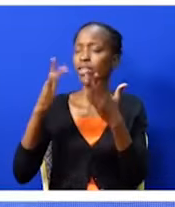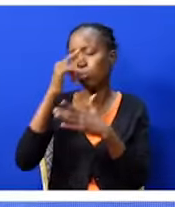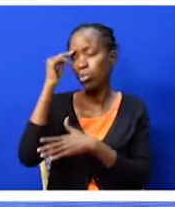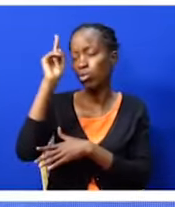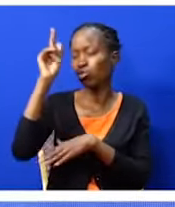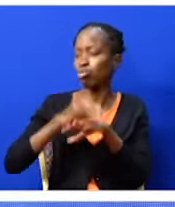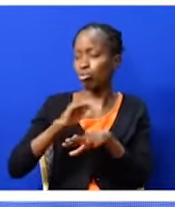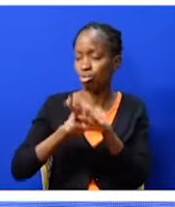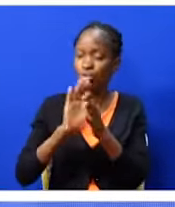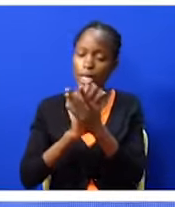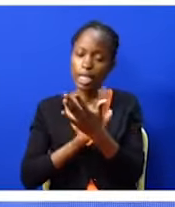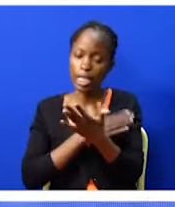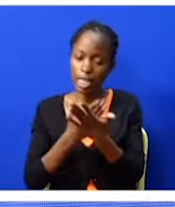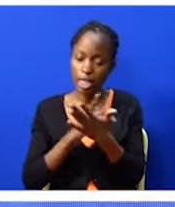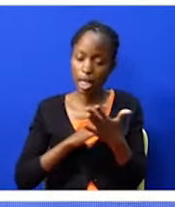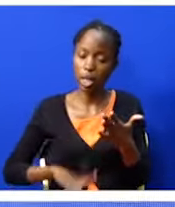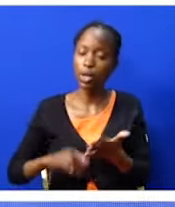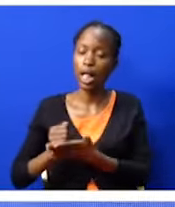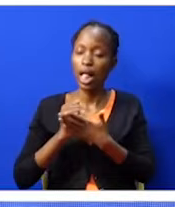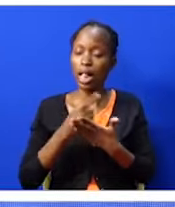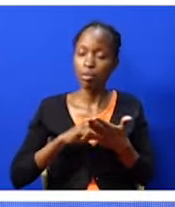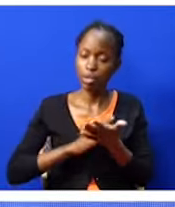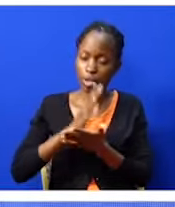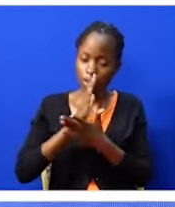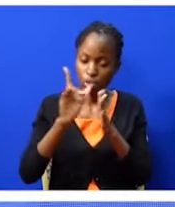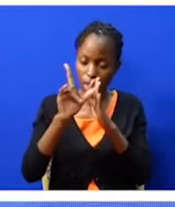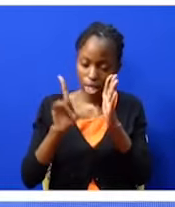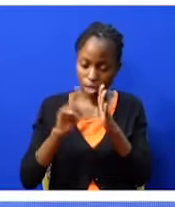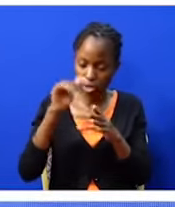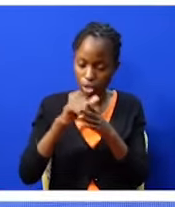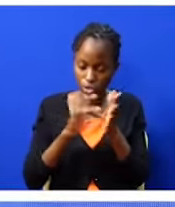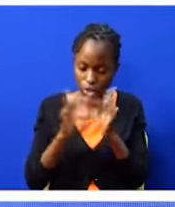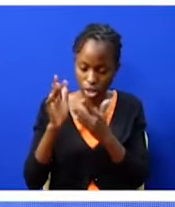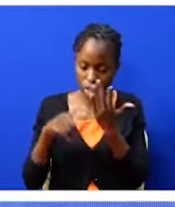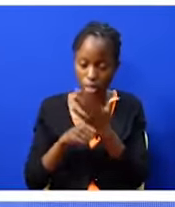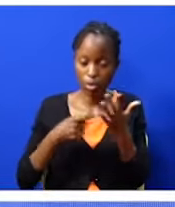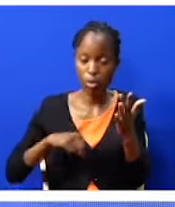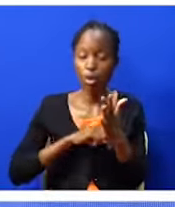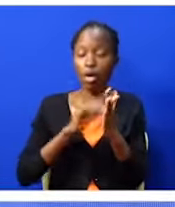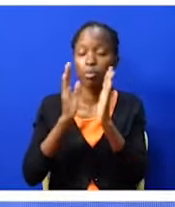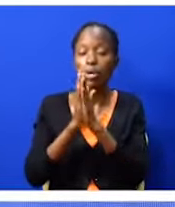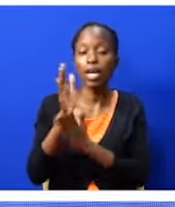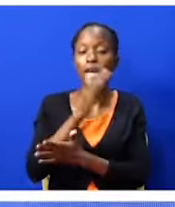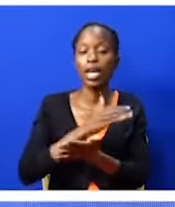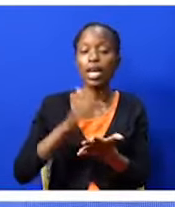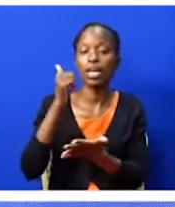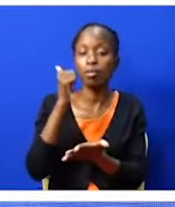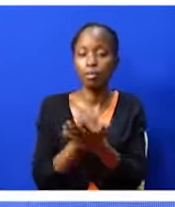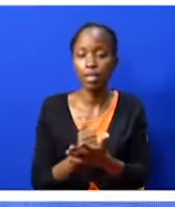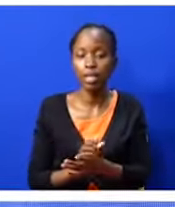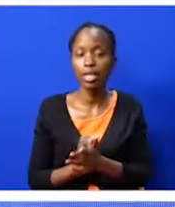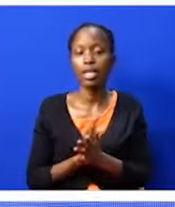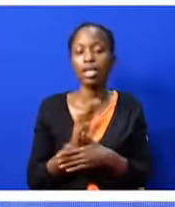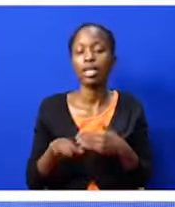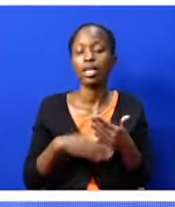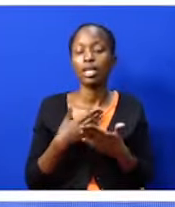and you are gracious. Help us through the lesson, Lord. In Jesus' name we pray. Amen. And everyone